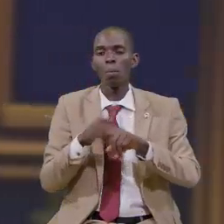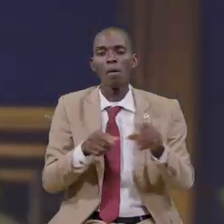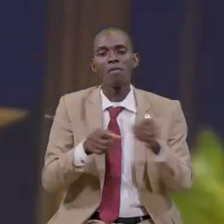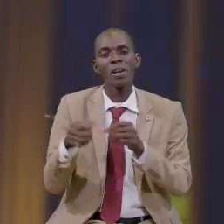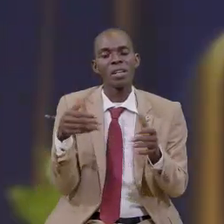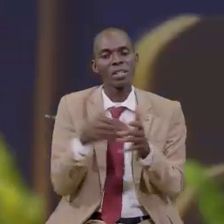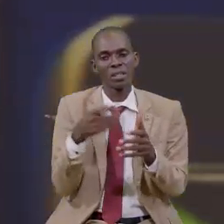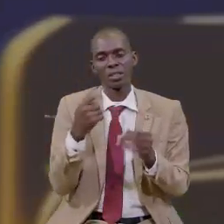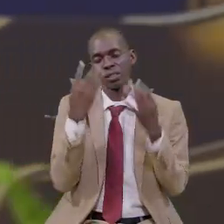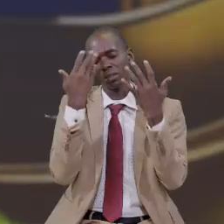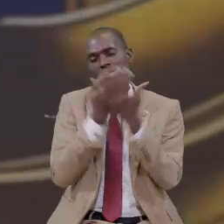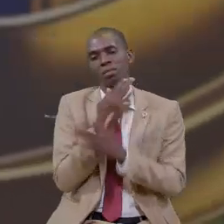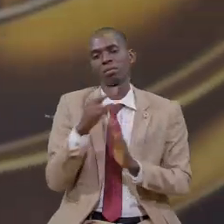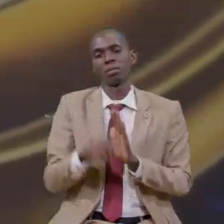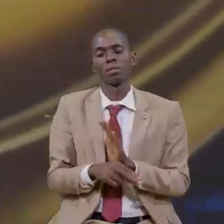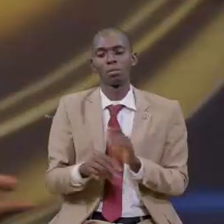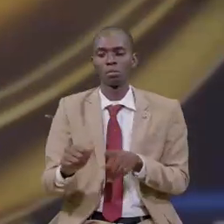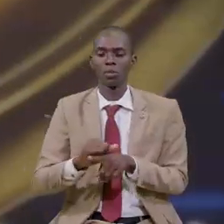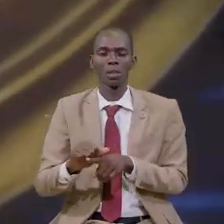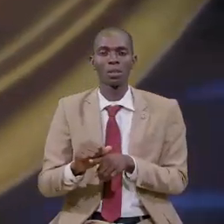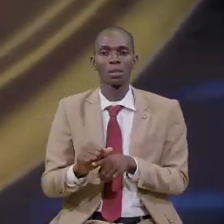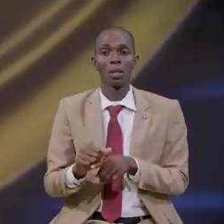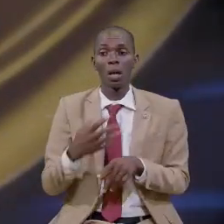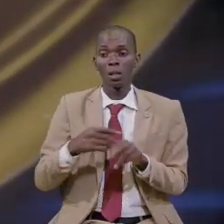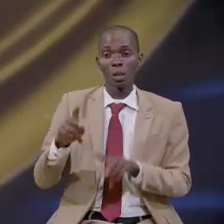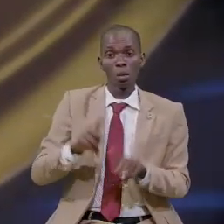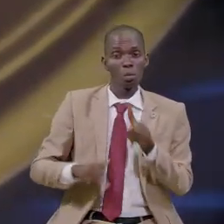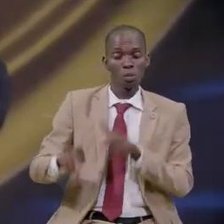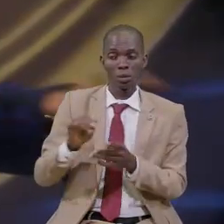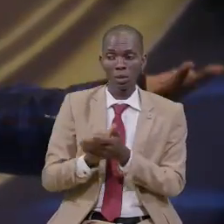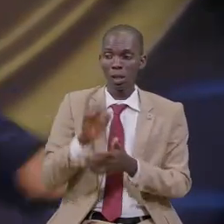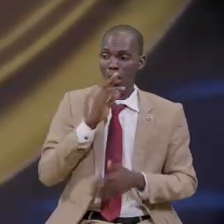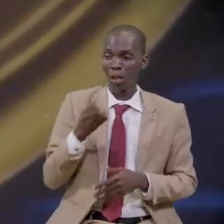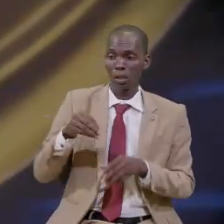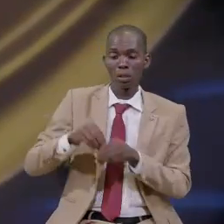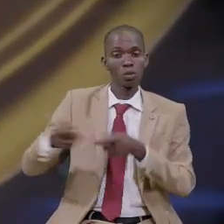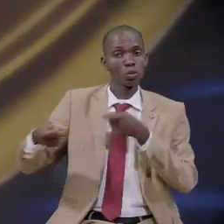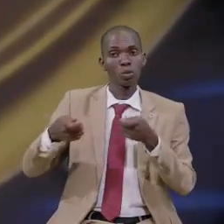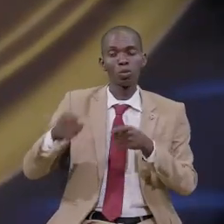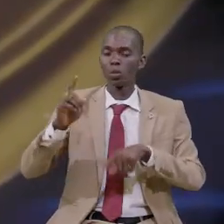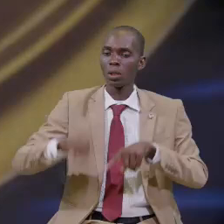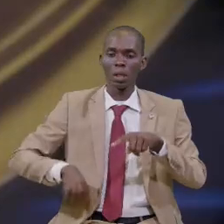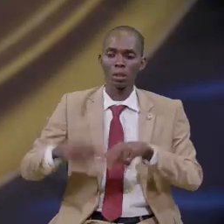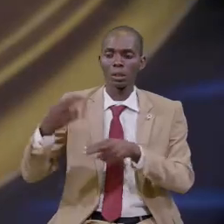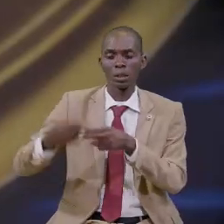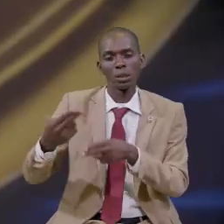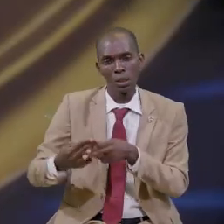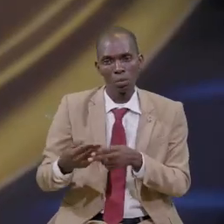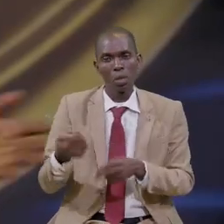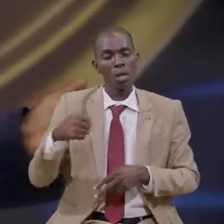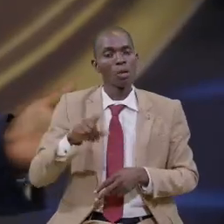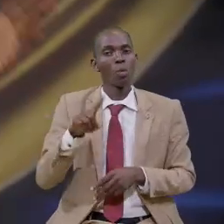charge, you can't name anyone, but there are people who are behind